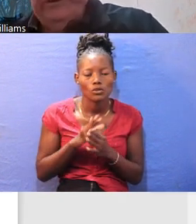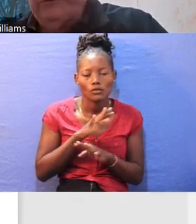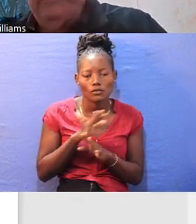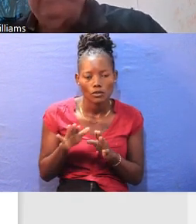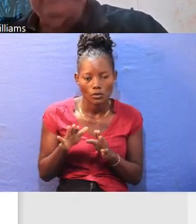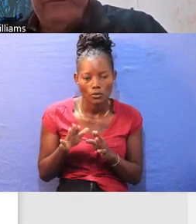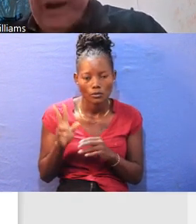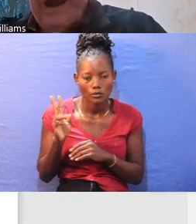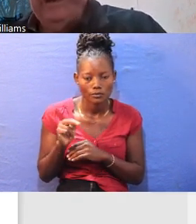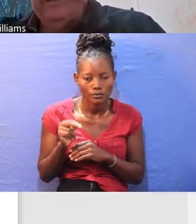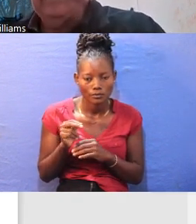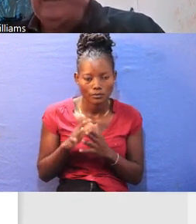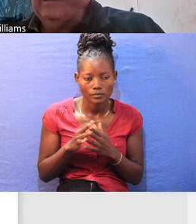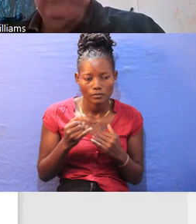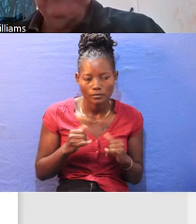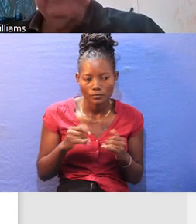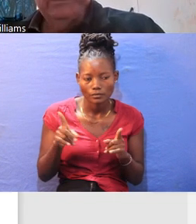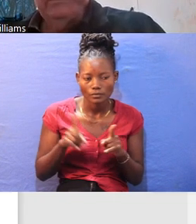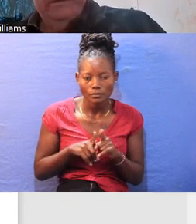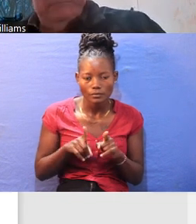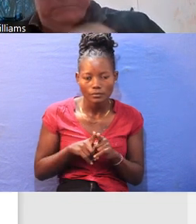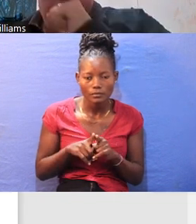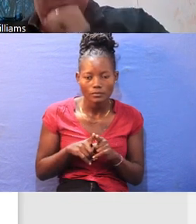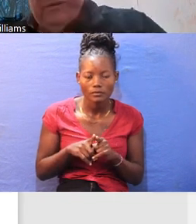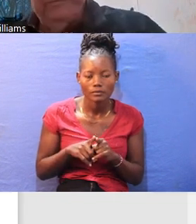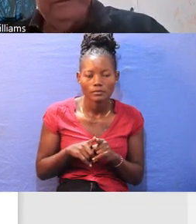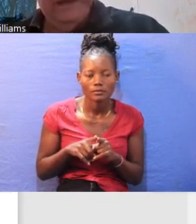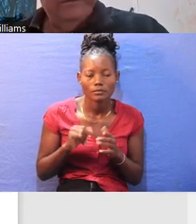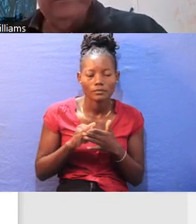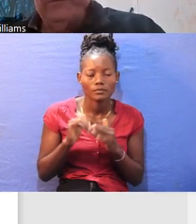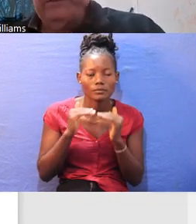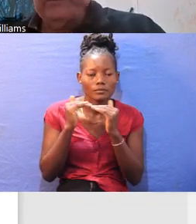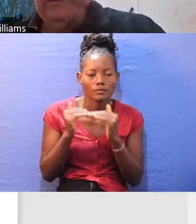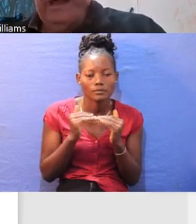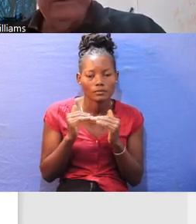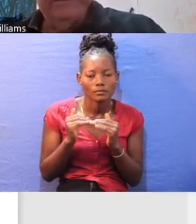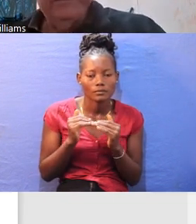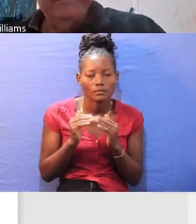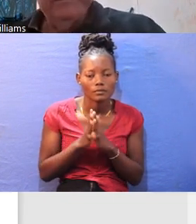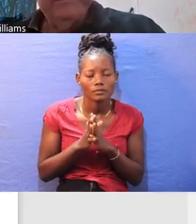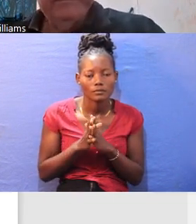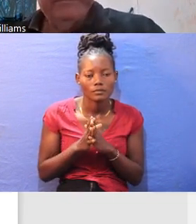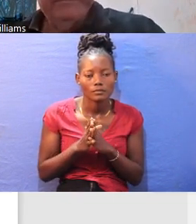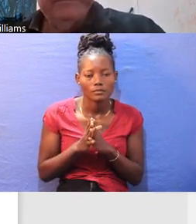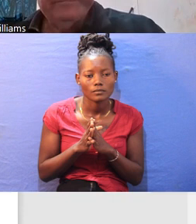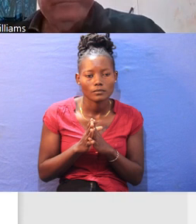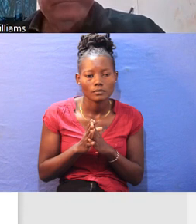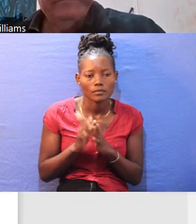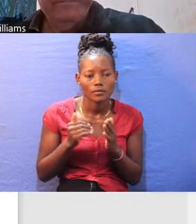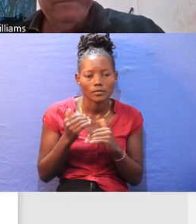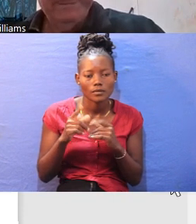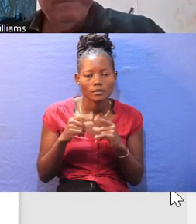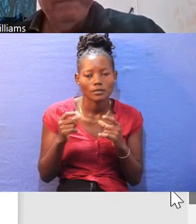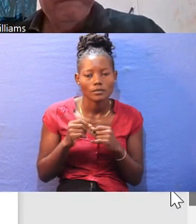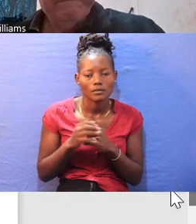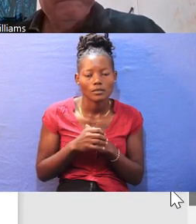neural recruitment and firing at that level. Excuse me. Kyle, let's go to the next slide, please.